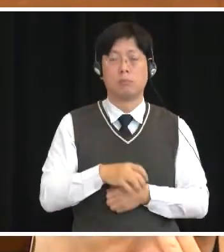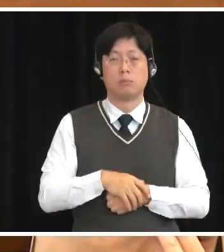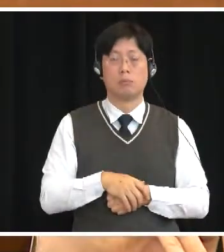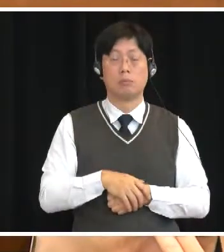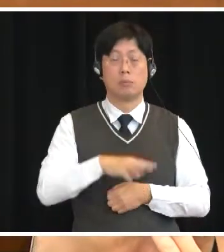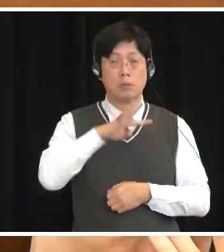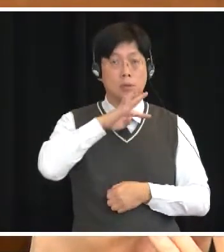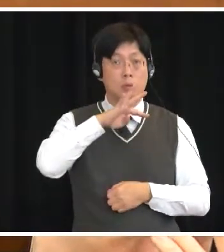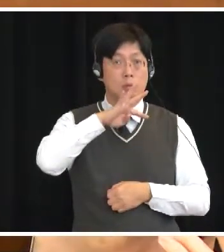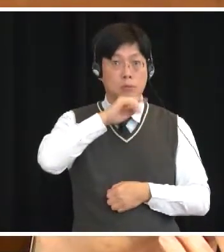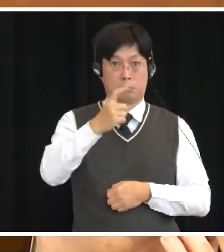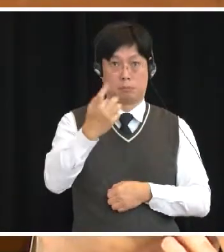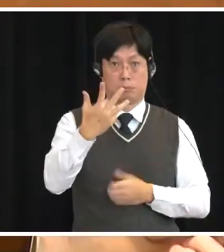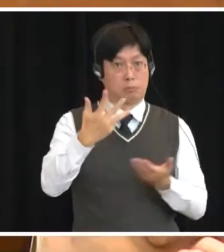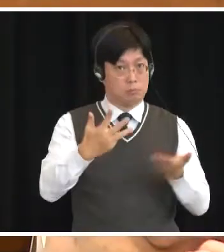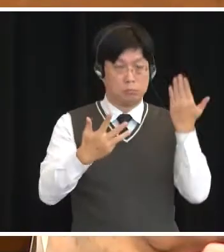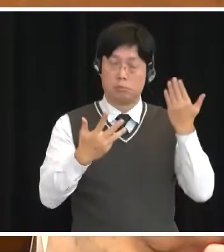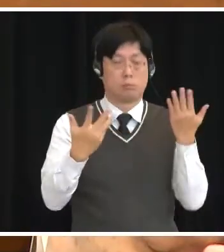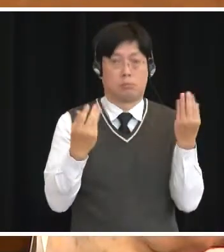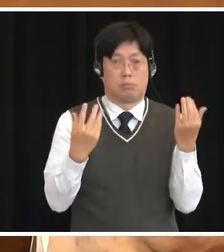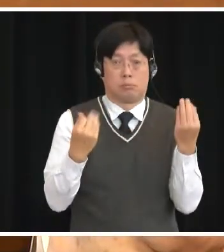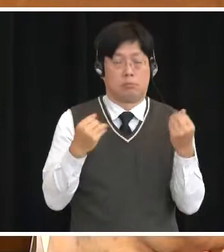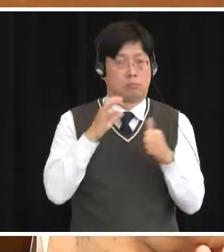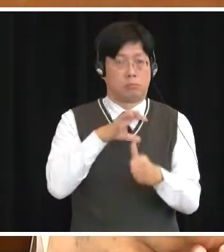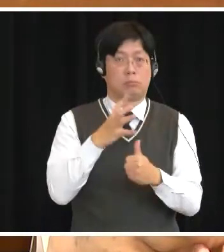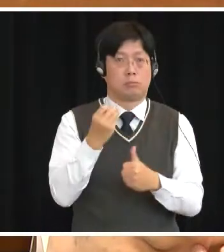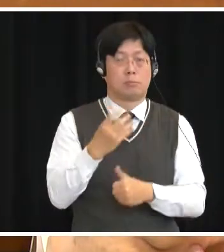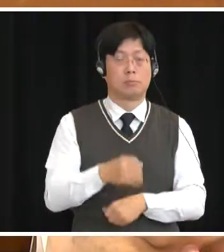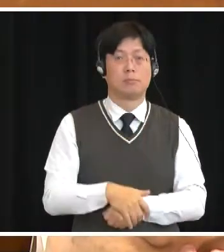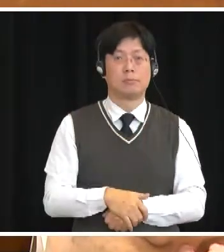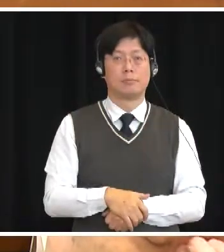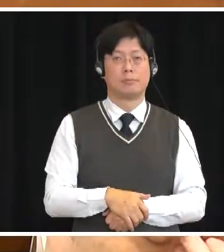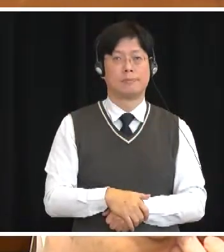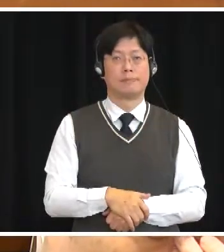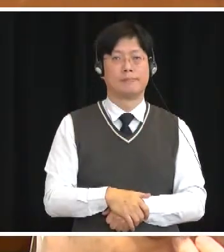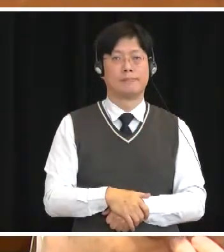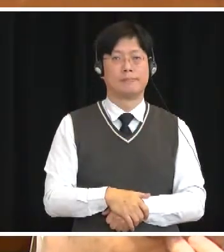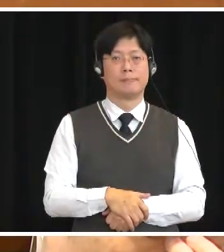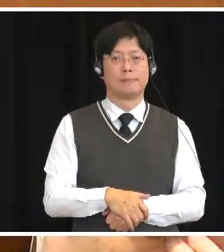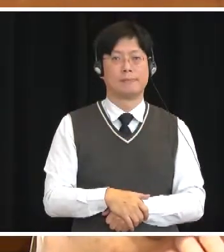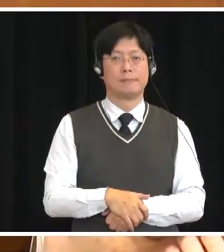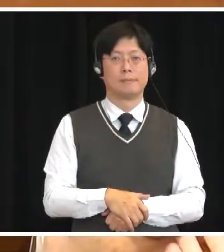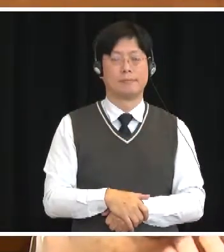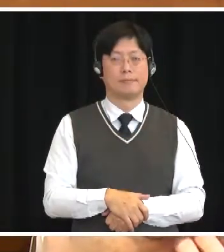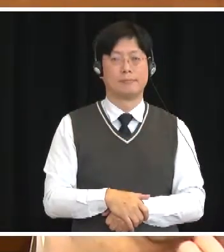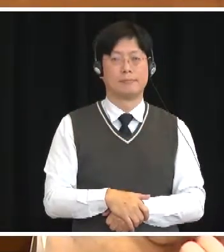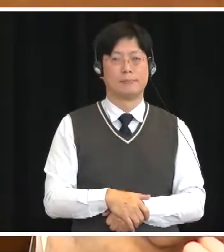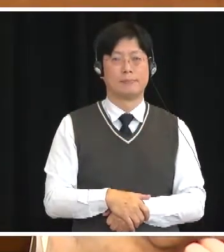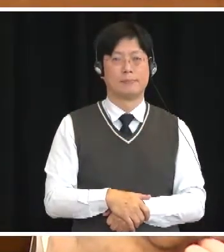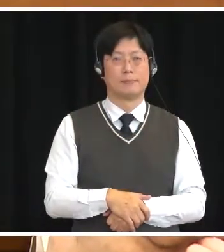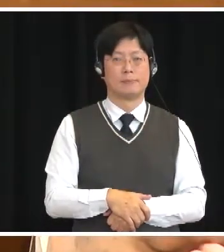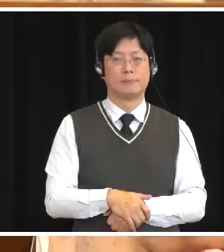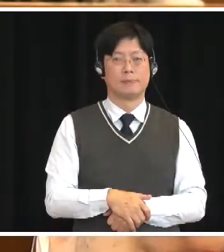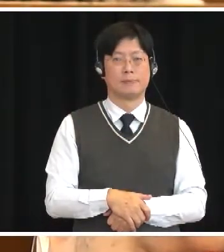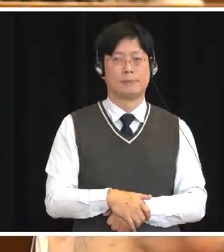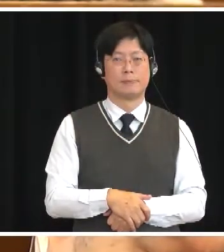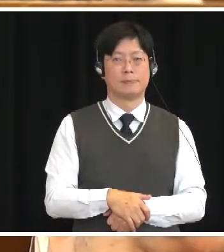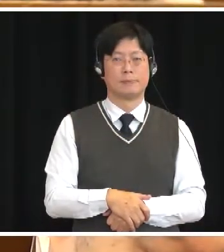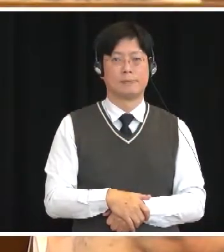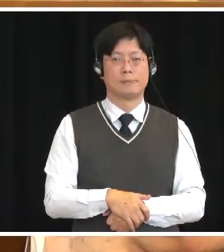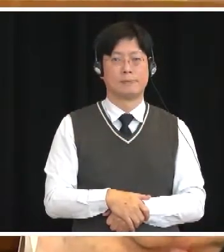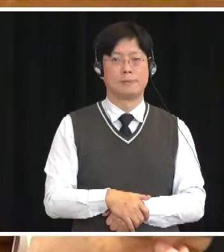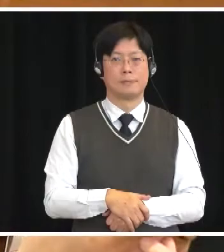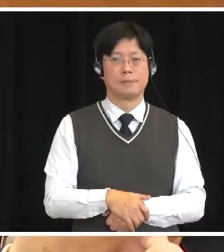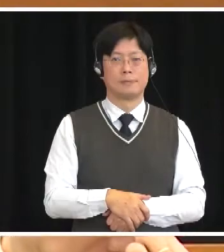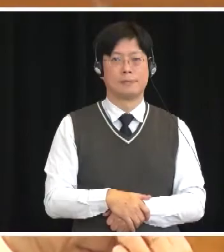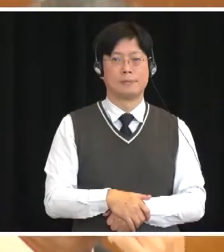18, less than 20, they will have to get parental consent before they can work for a particular